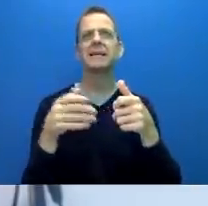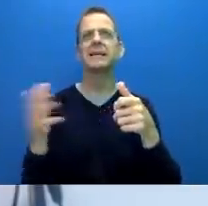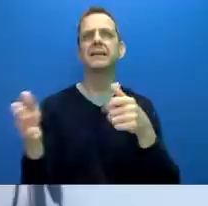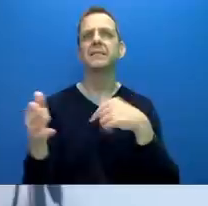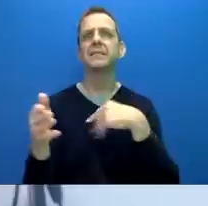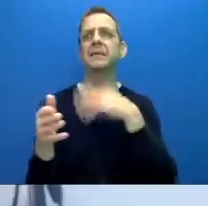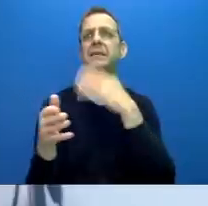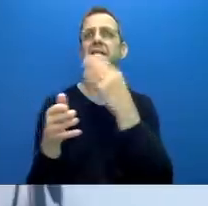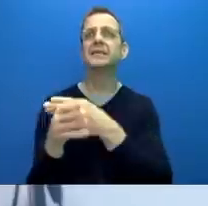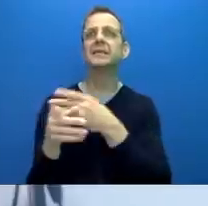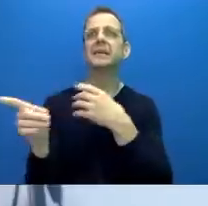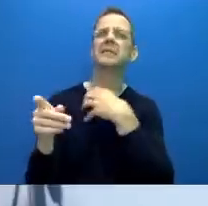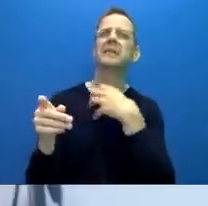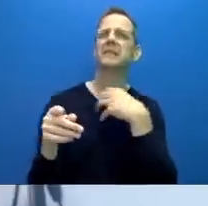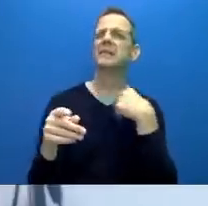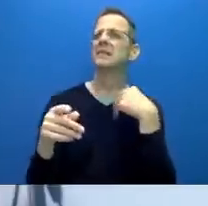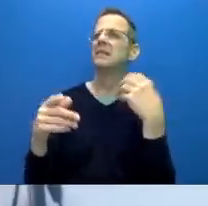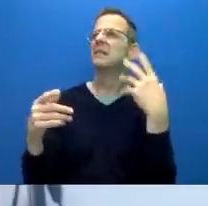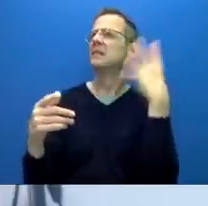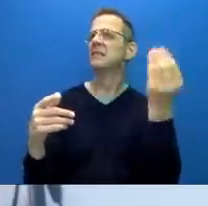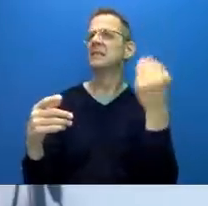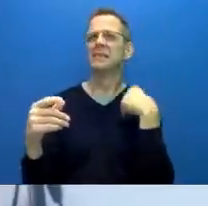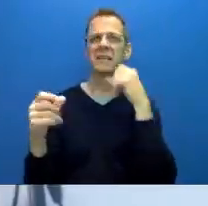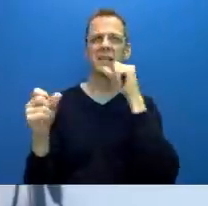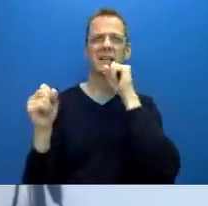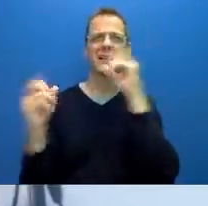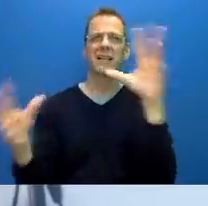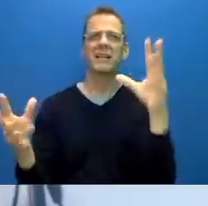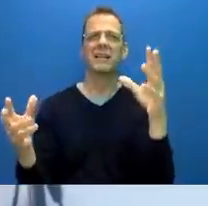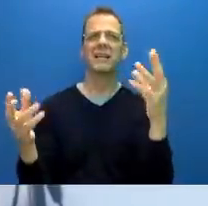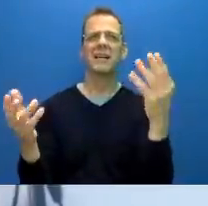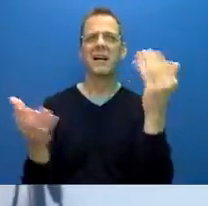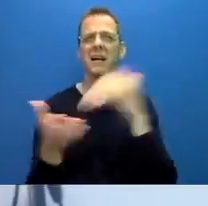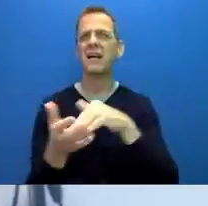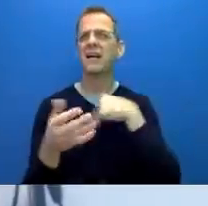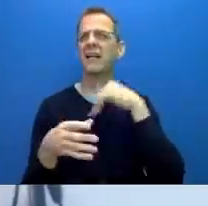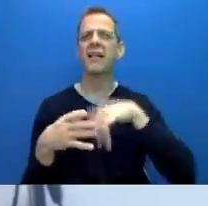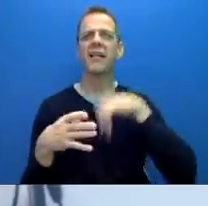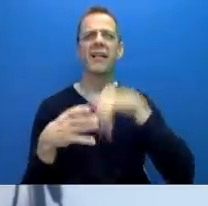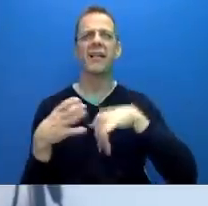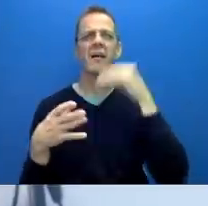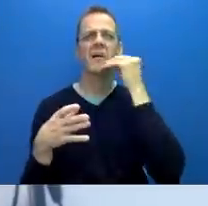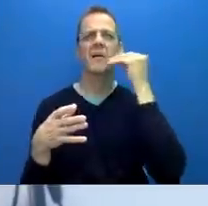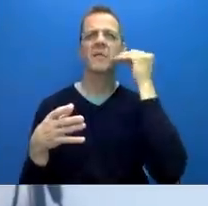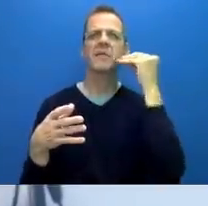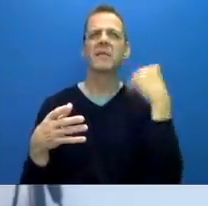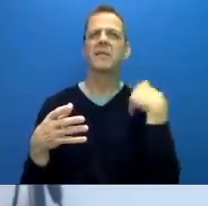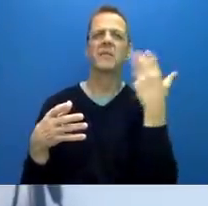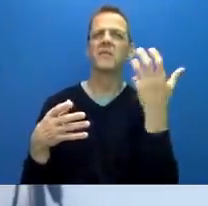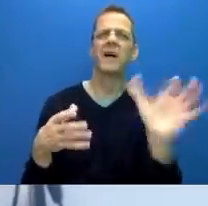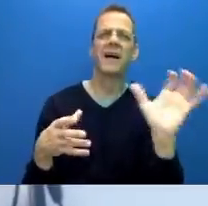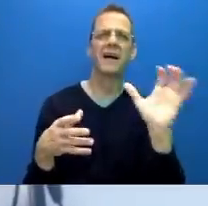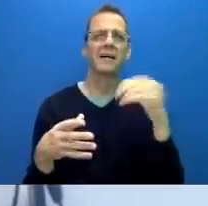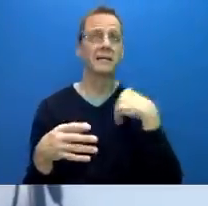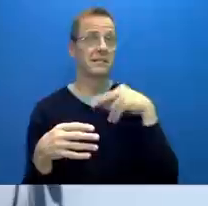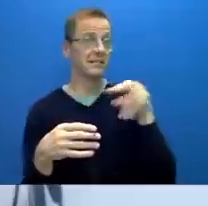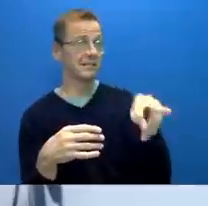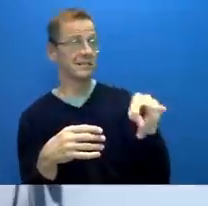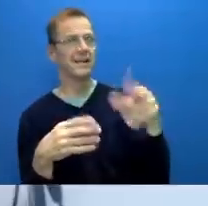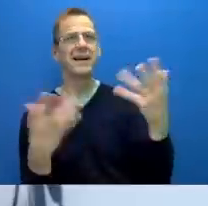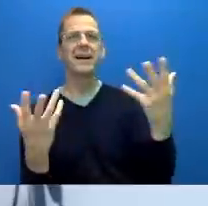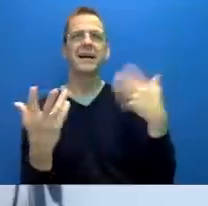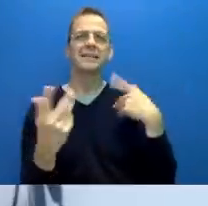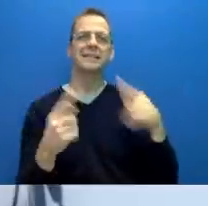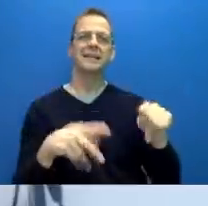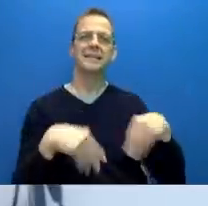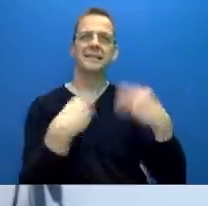back outside, having the novelty in your life, doing things differently. I mean, being safe, right? And still following all of those